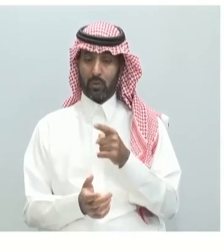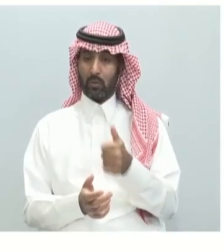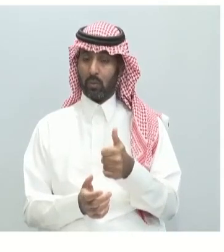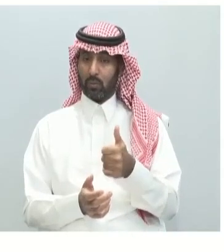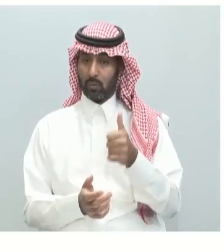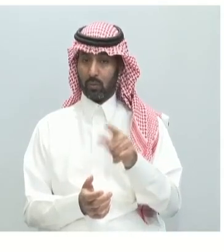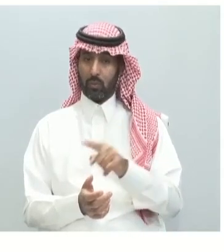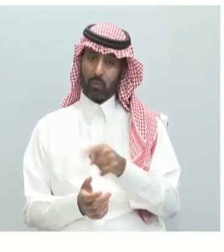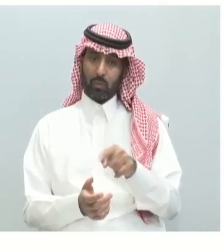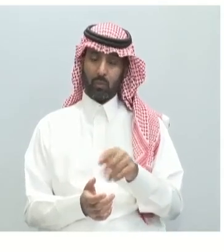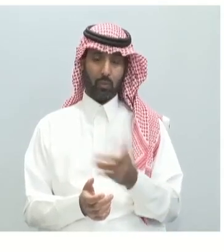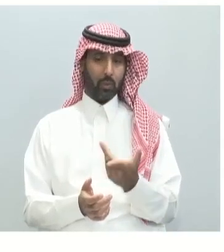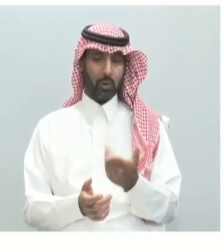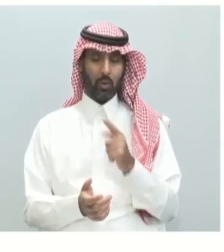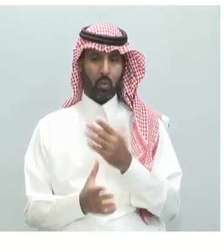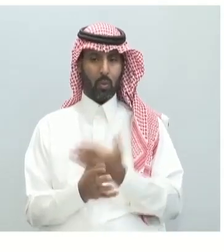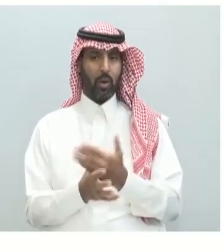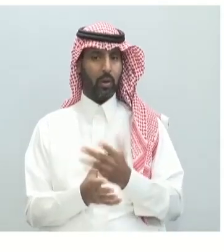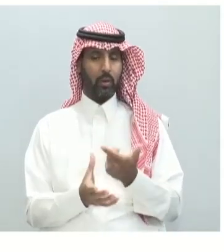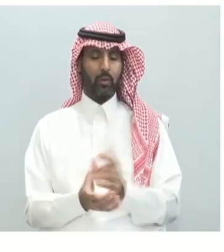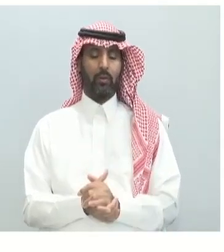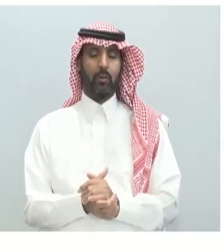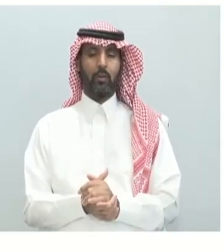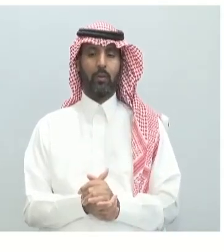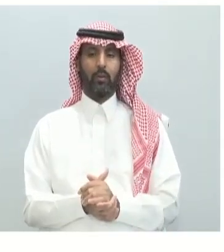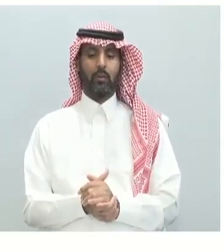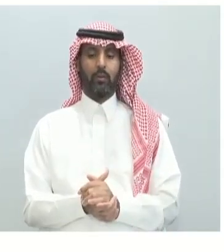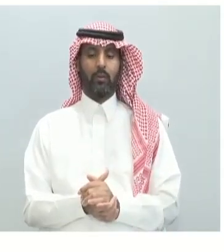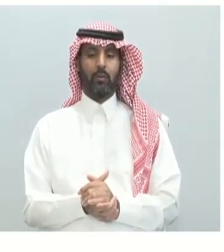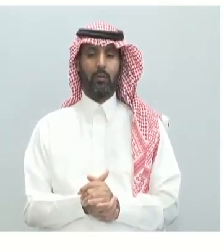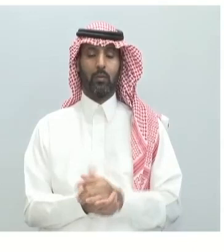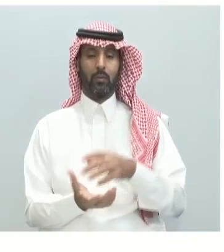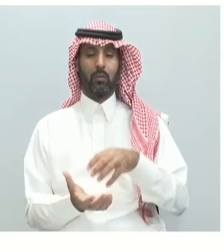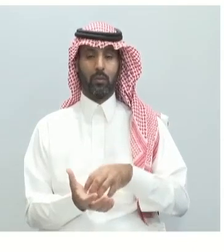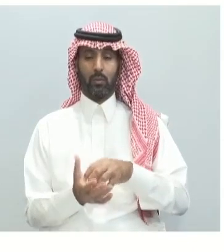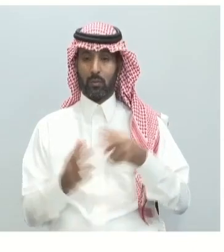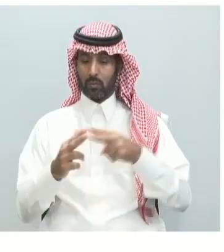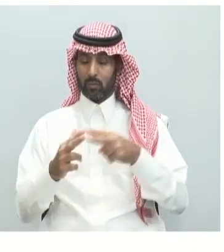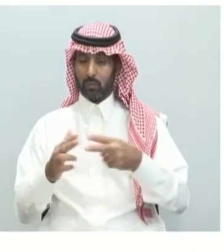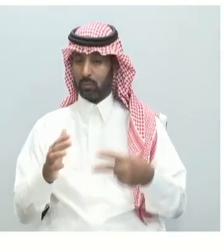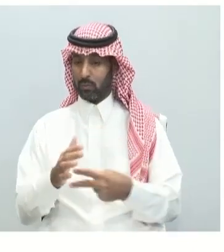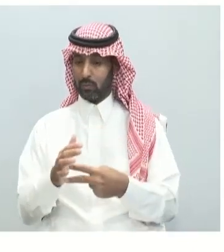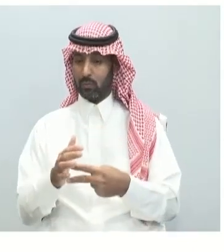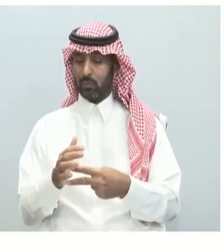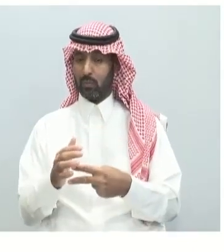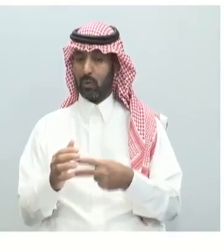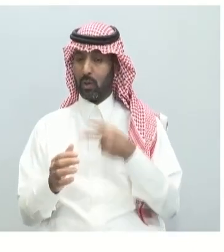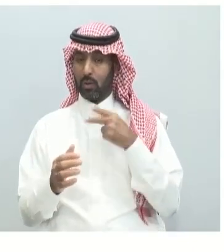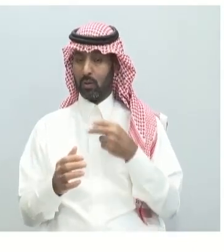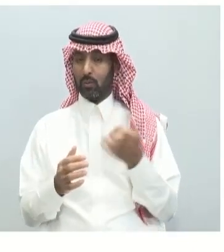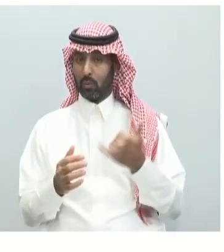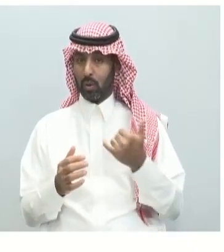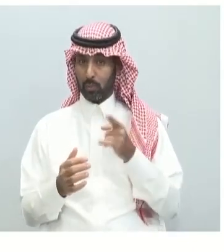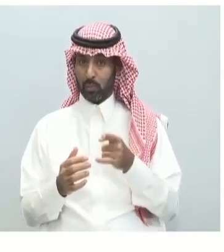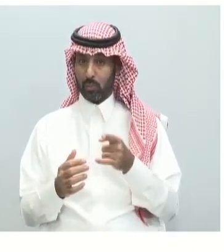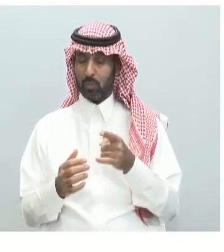you or not? Why or why not? Does it appeal to you, the local electricity supply? Yes, of course, I